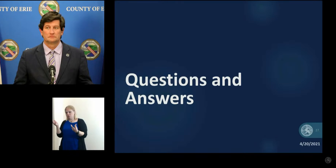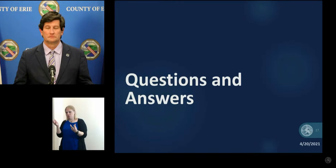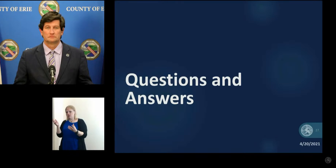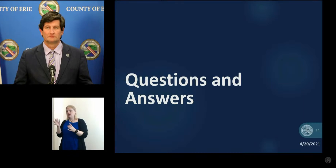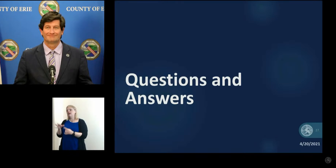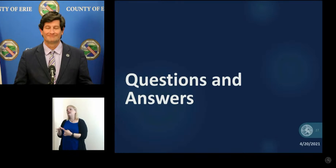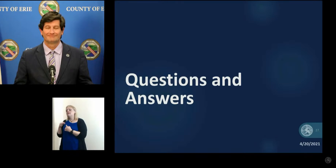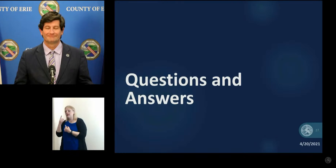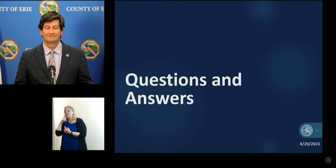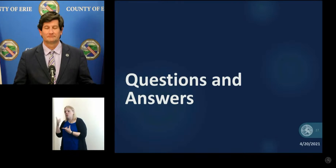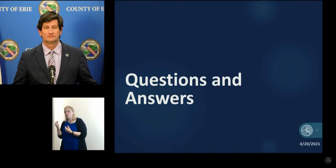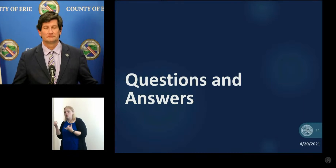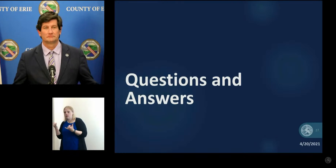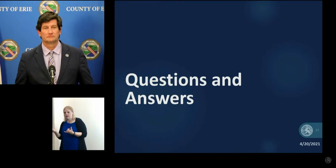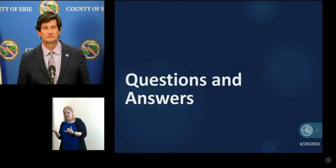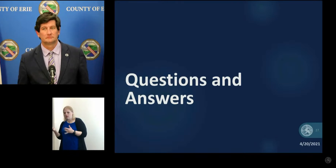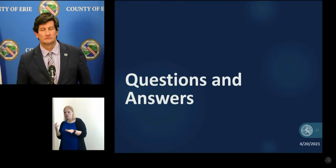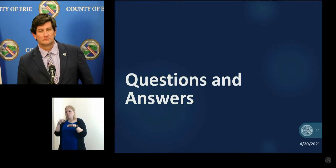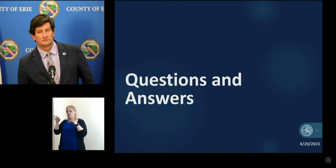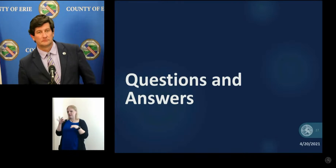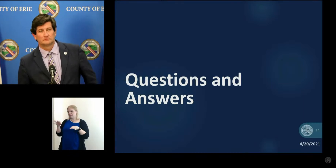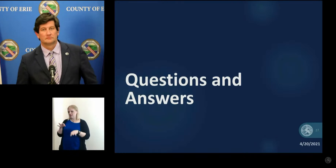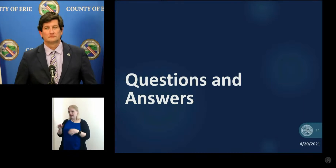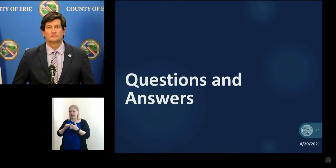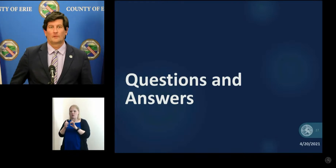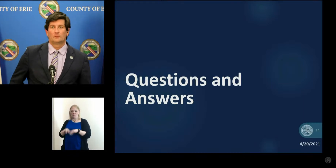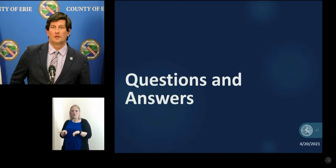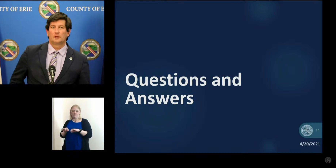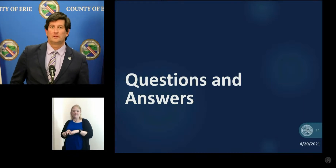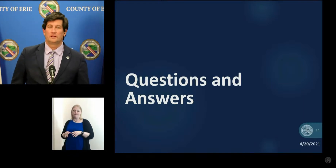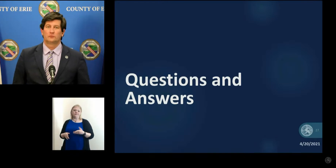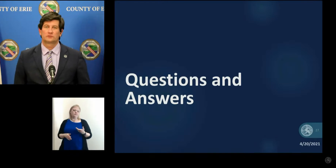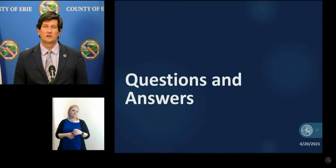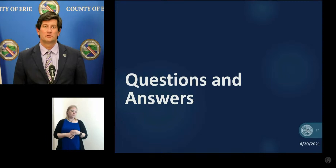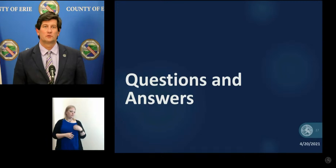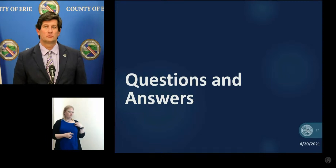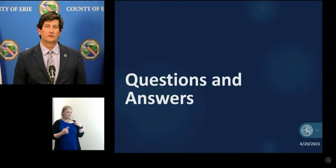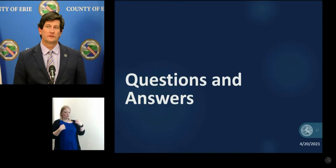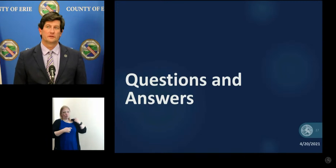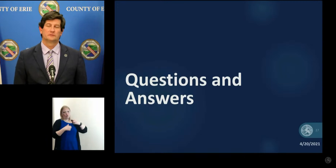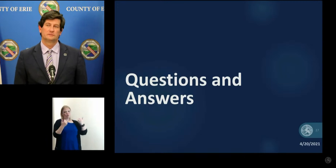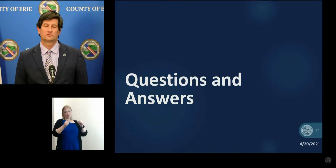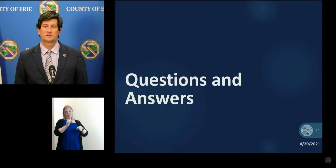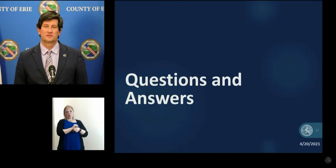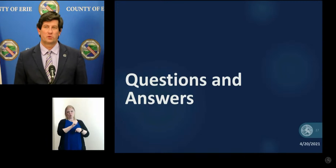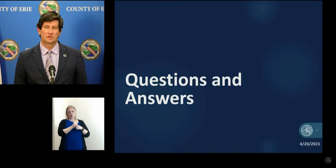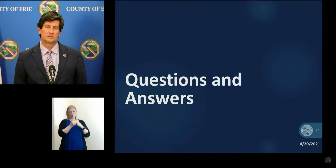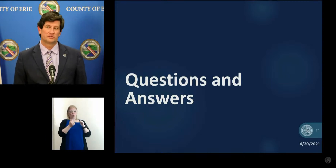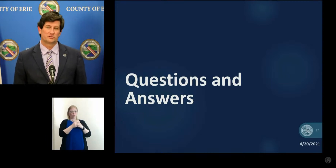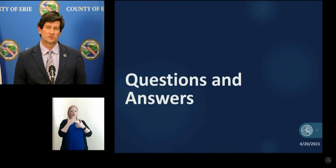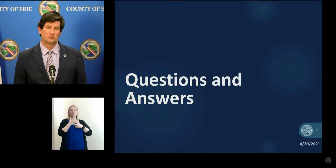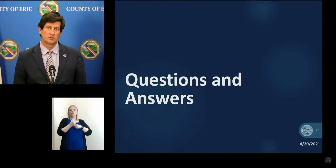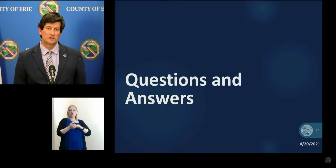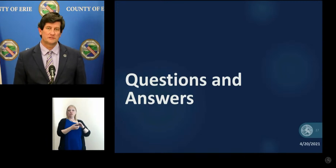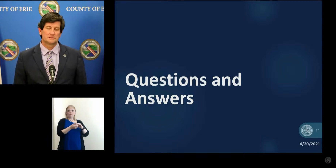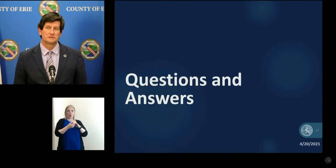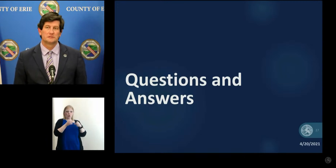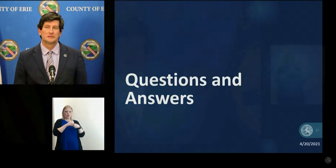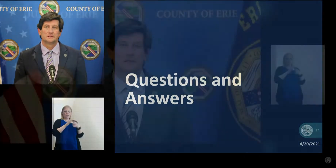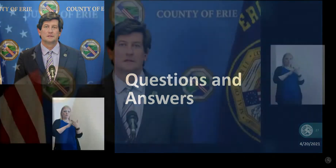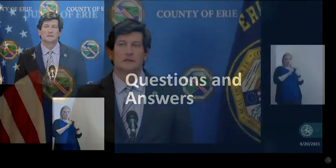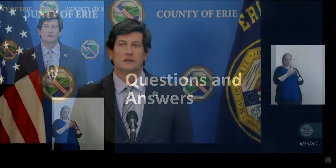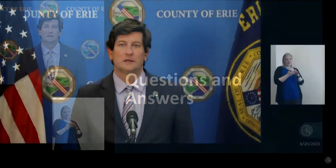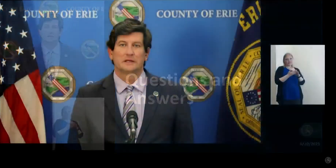besides doing what you're doing right now, to explain how important this is? Well, Kelly, we're trying to work with trusted partners in those communities.